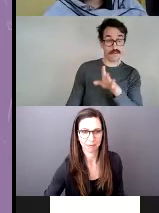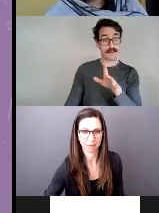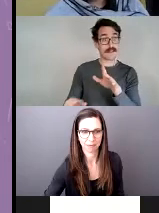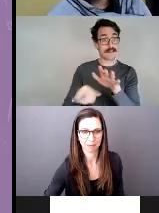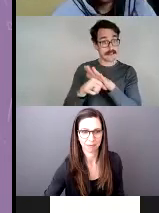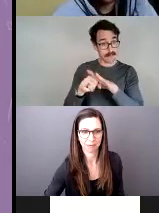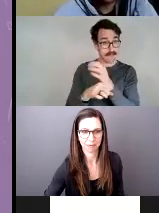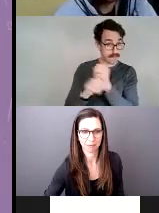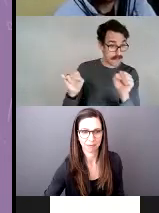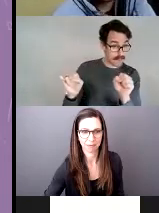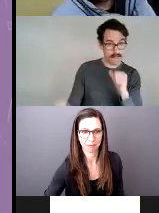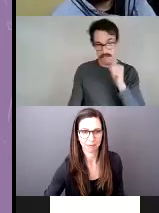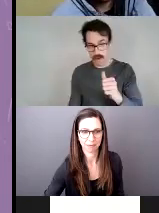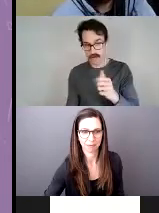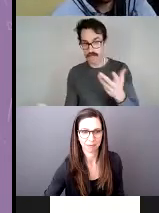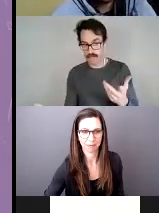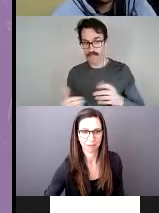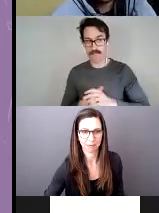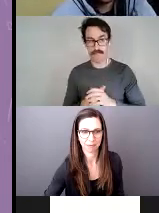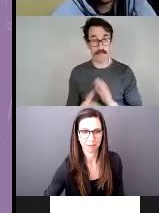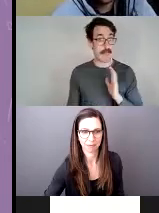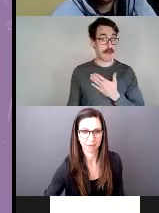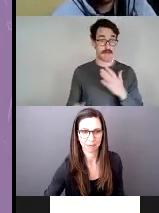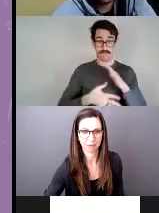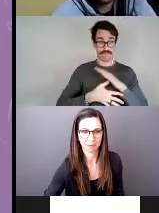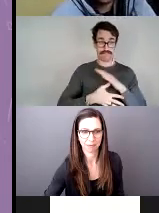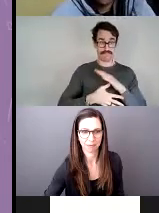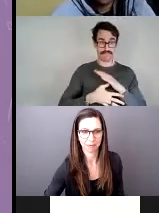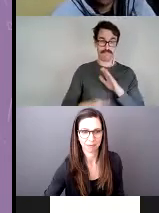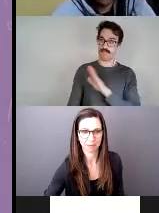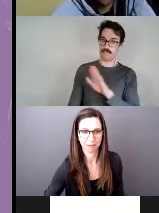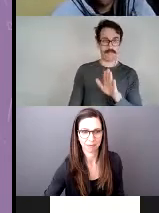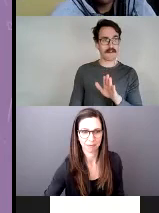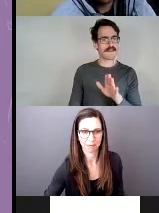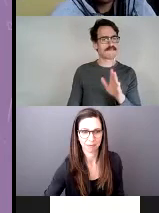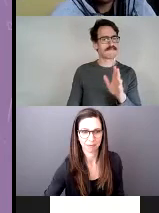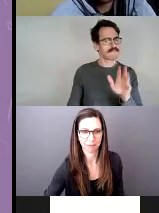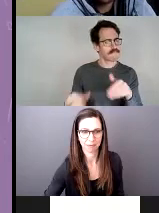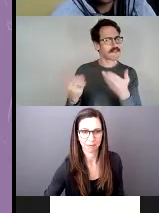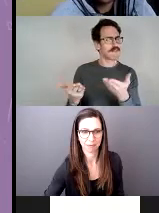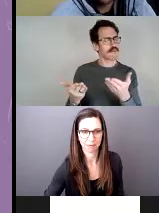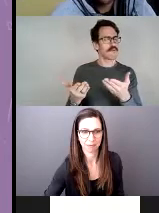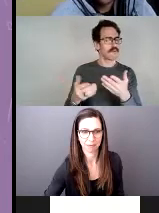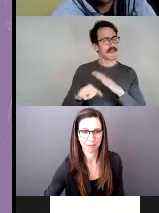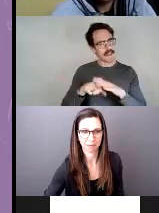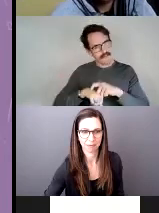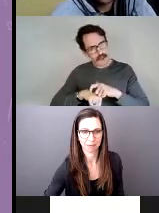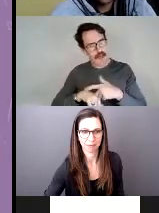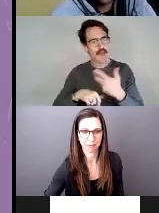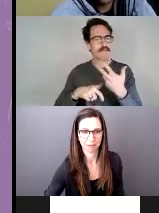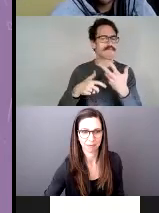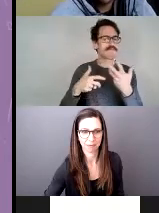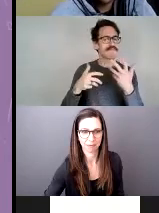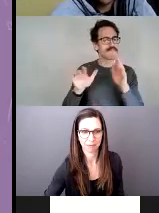we proceed. So, because our main goal when you call us is to listen. We want to give you the time to talk. We want you to support you. We